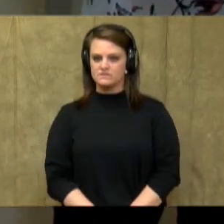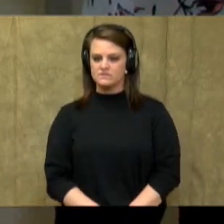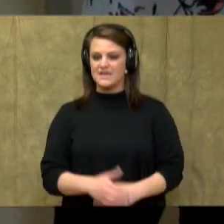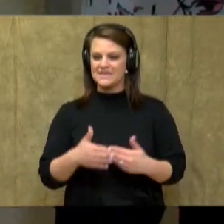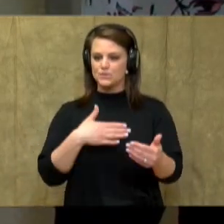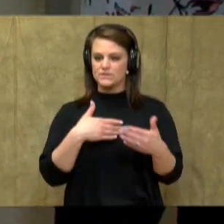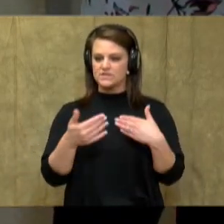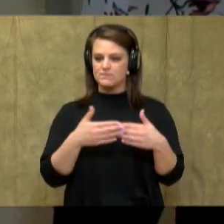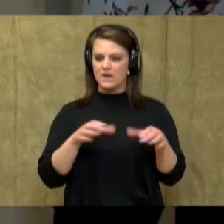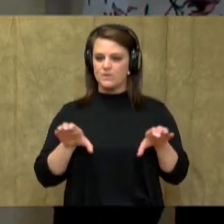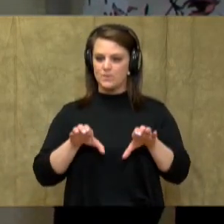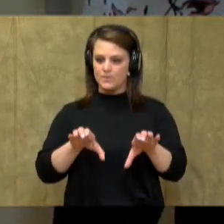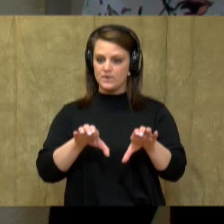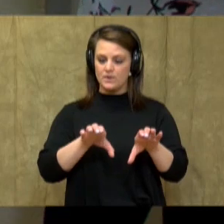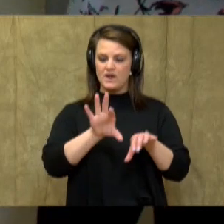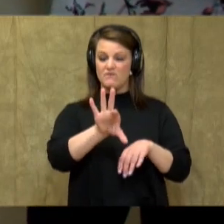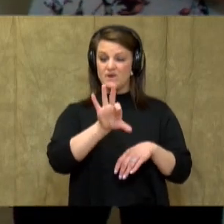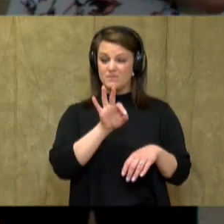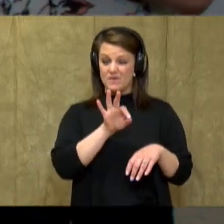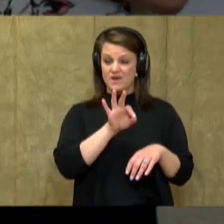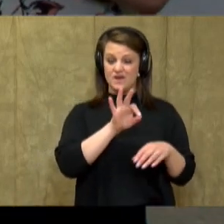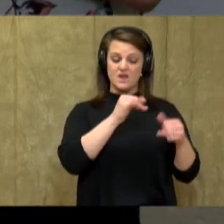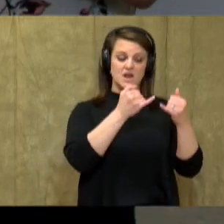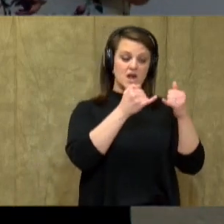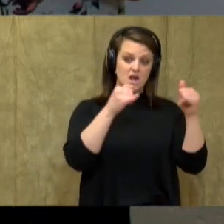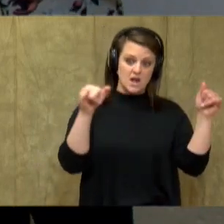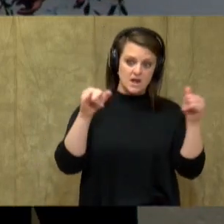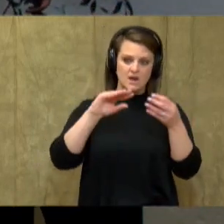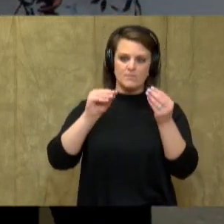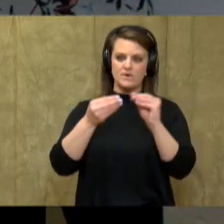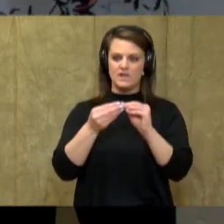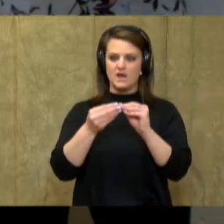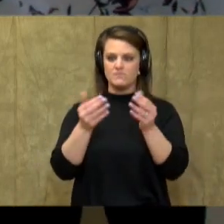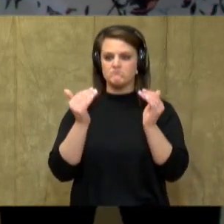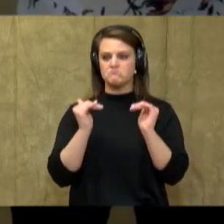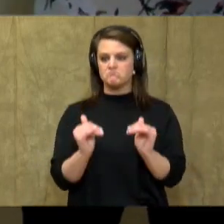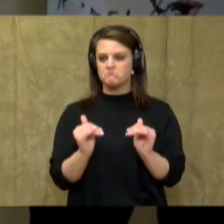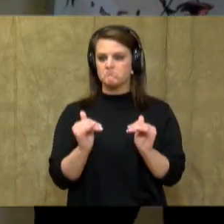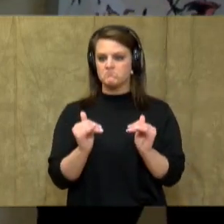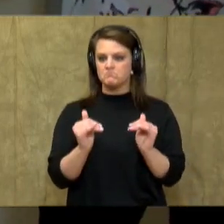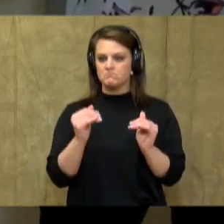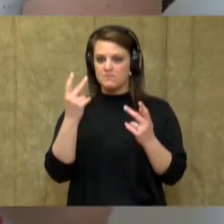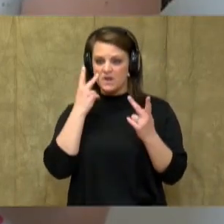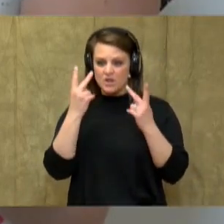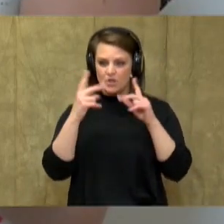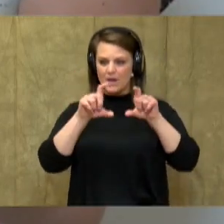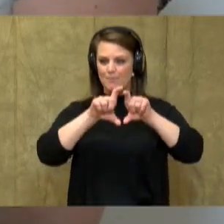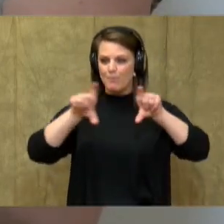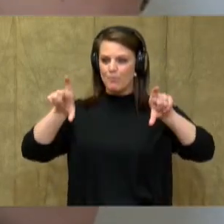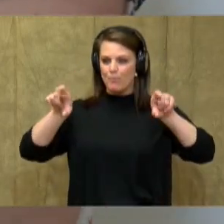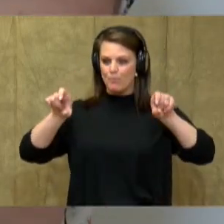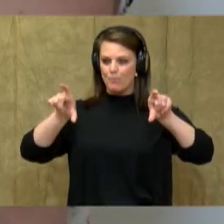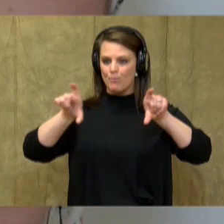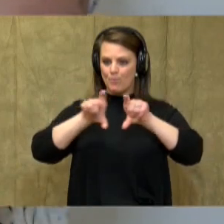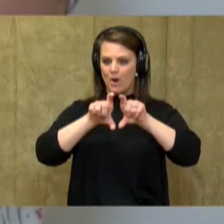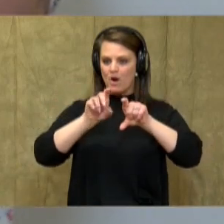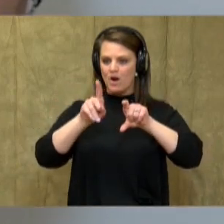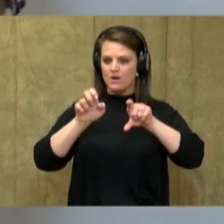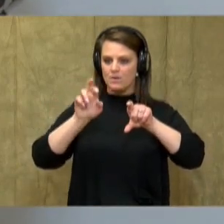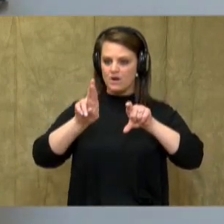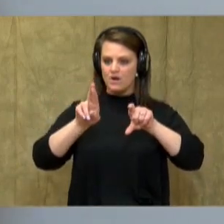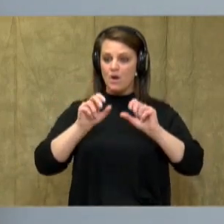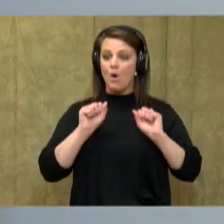matter what we do, whether we choose to work on a number line, whether we choose to look at bar models, or do